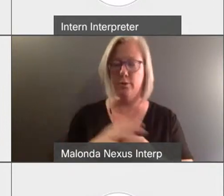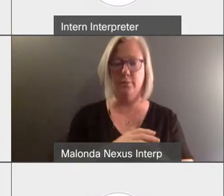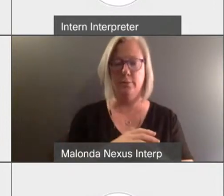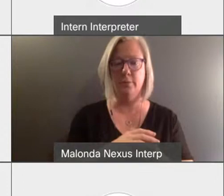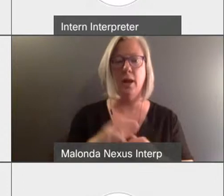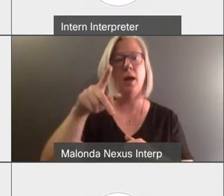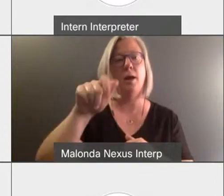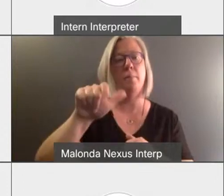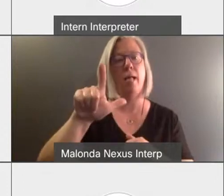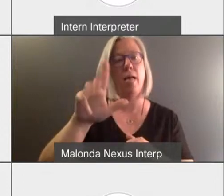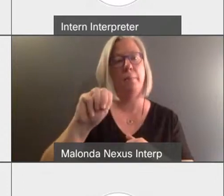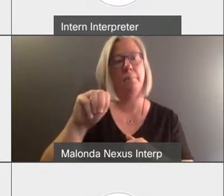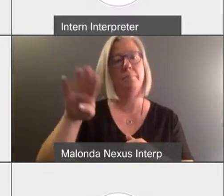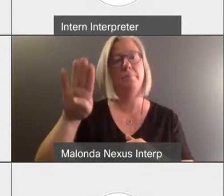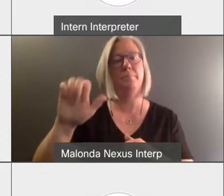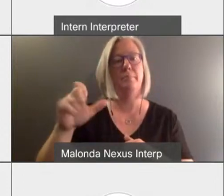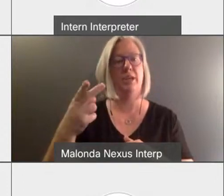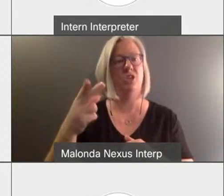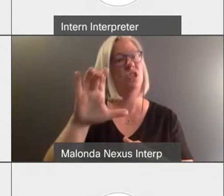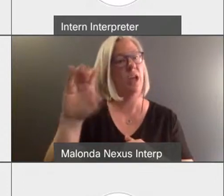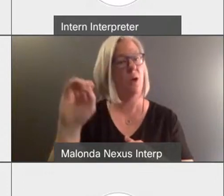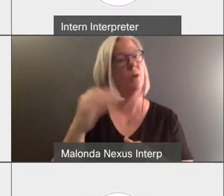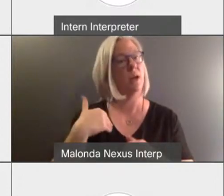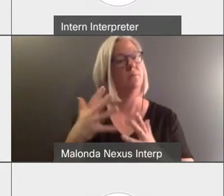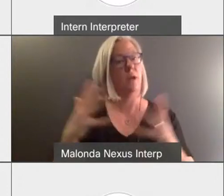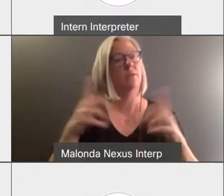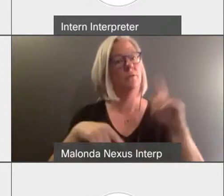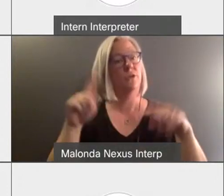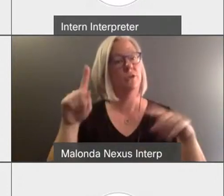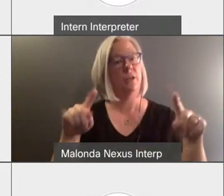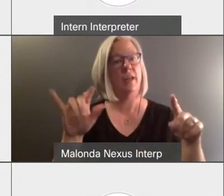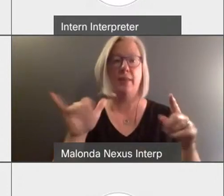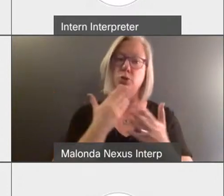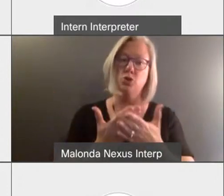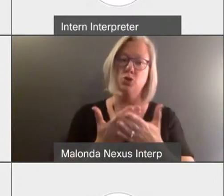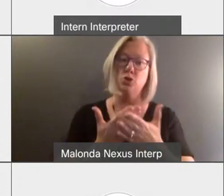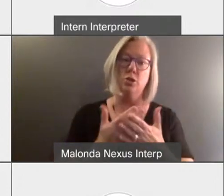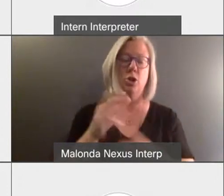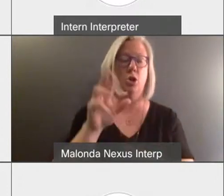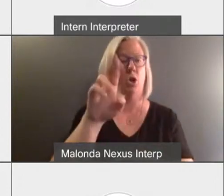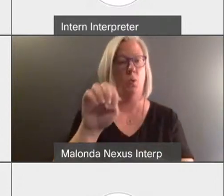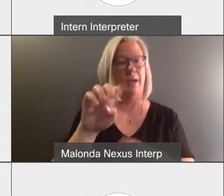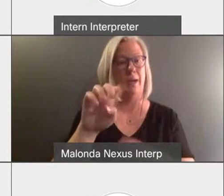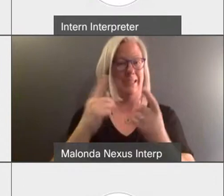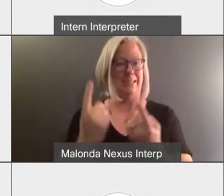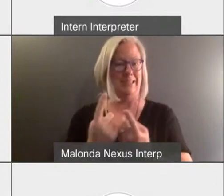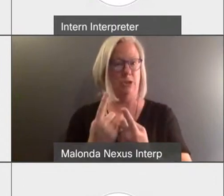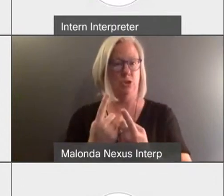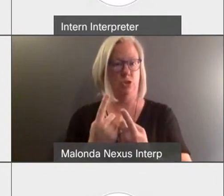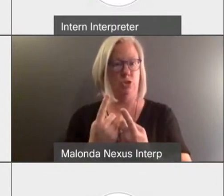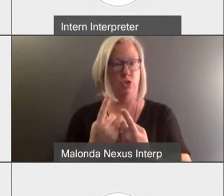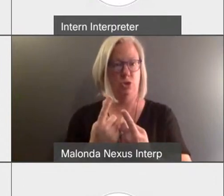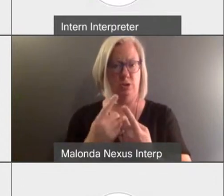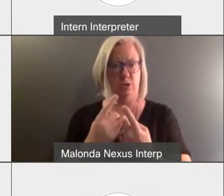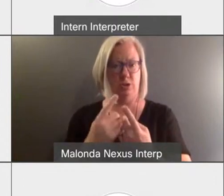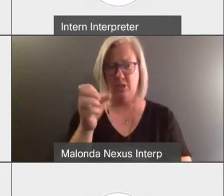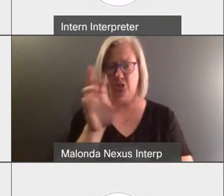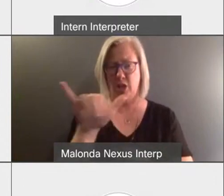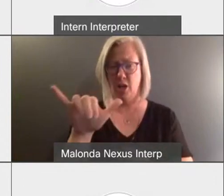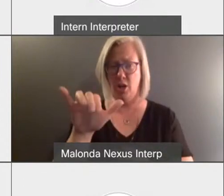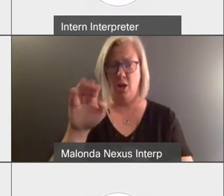know quite a bit of diversity, and it was a good thing. So redistricting,